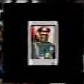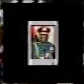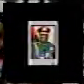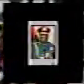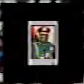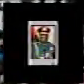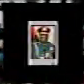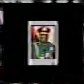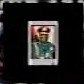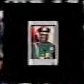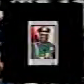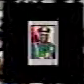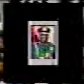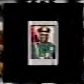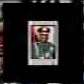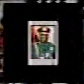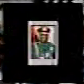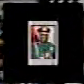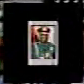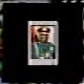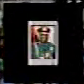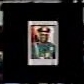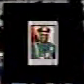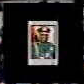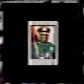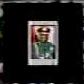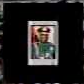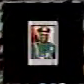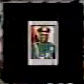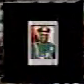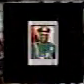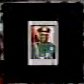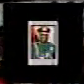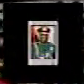for all our presenters. Put your hands together for them.